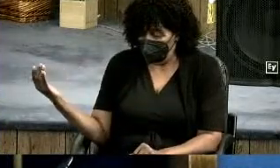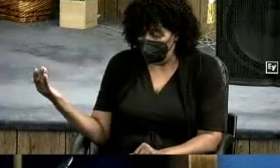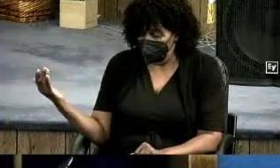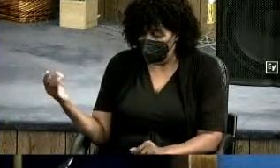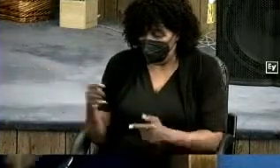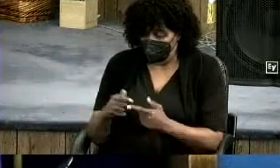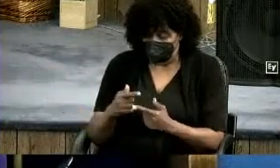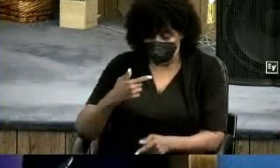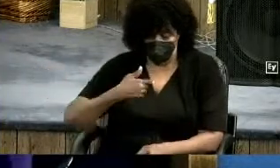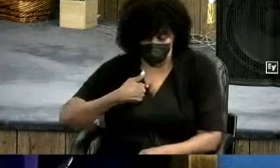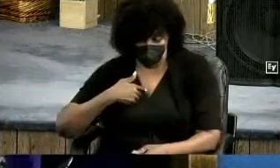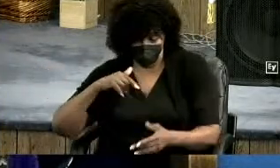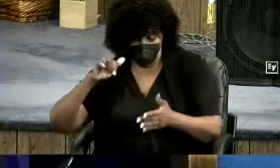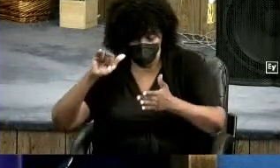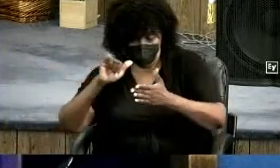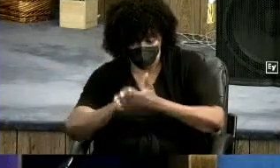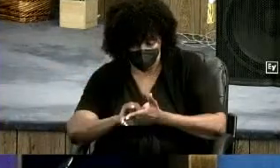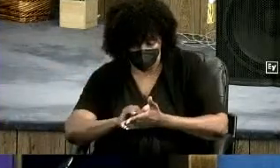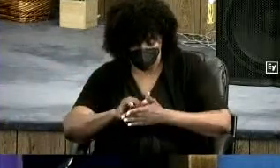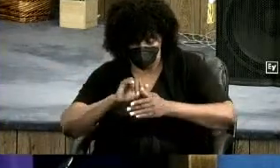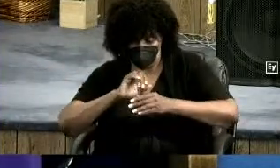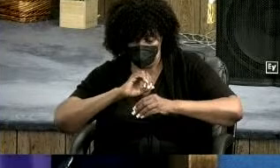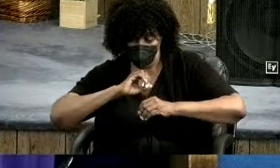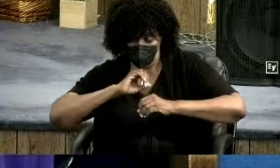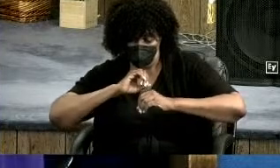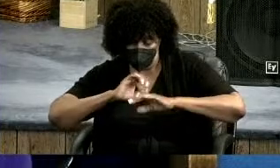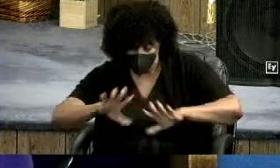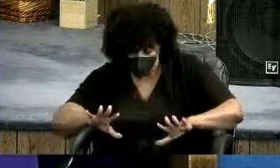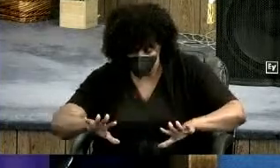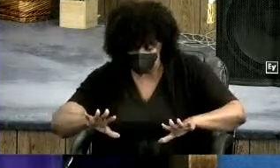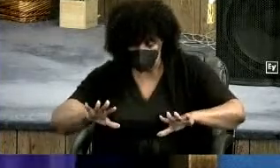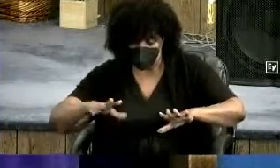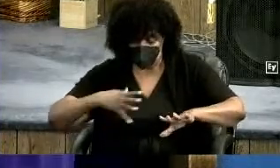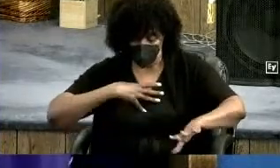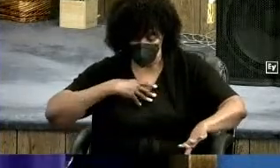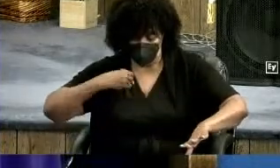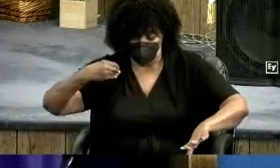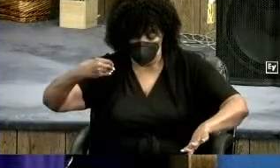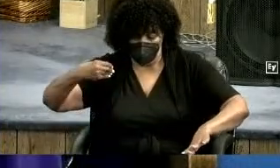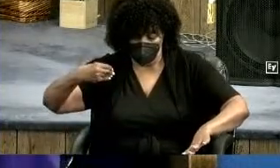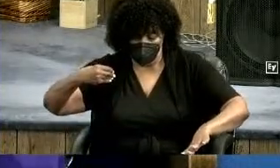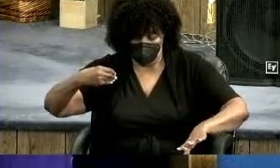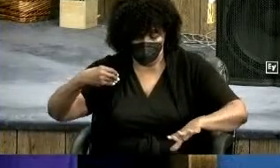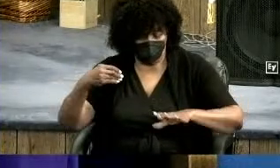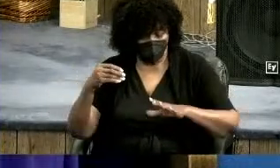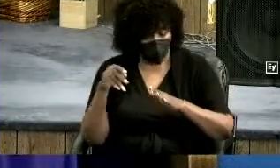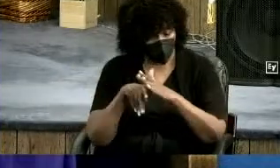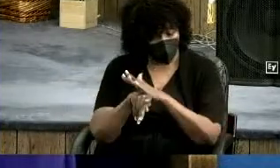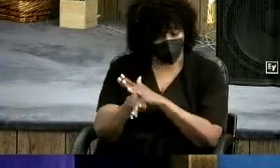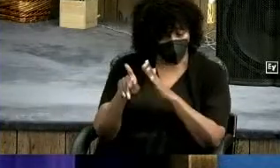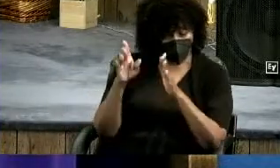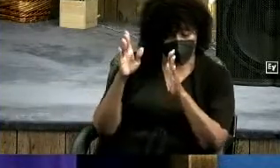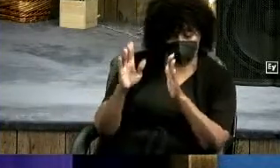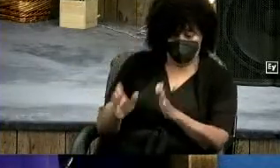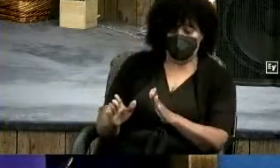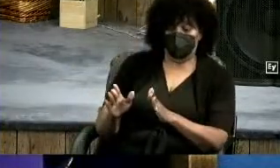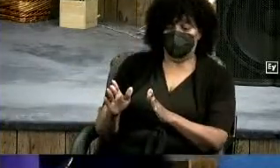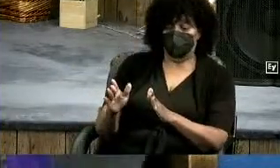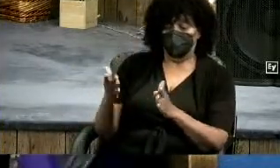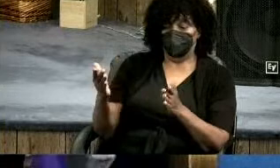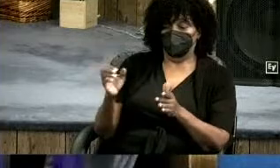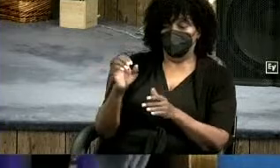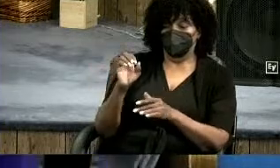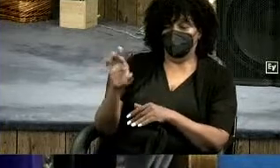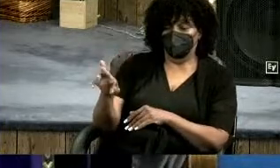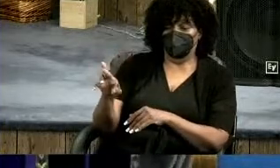To me, that's the ultimate white supremacy, when white killers matter more than black killers. Oh,